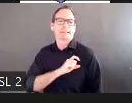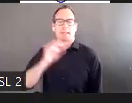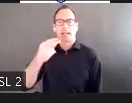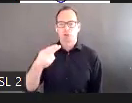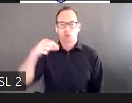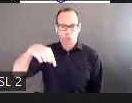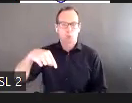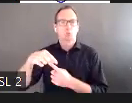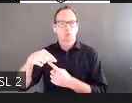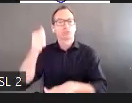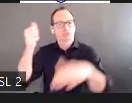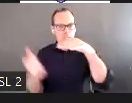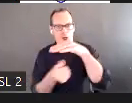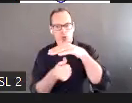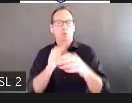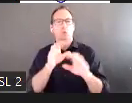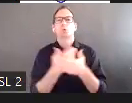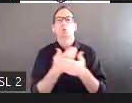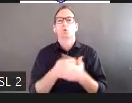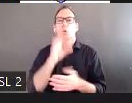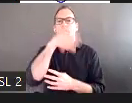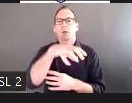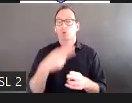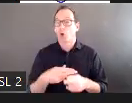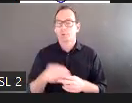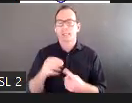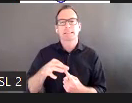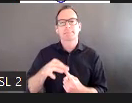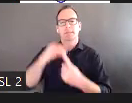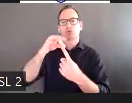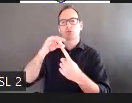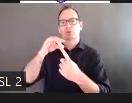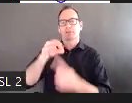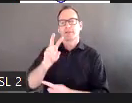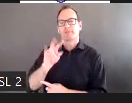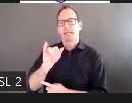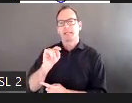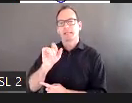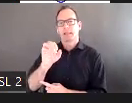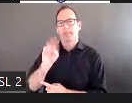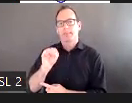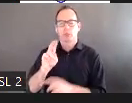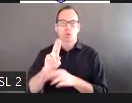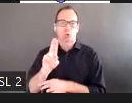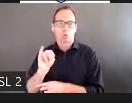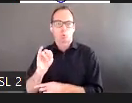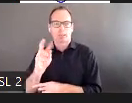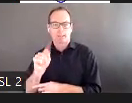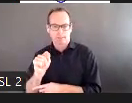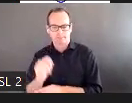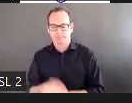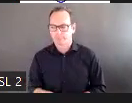and working under a new branch called the Special Victims Unit. The team was rebranded. There was